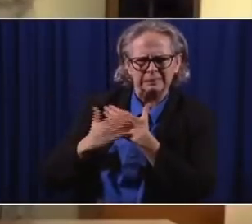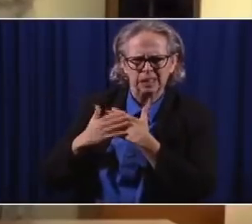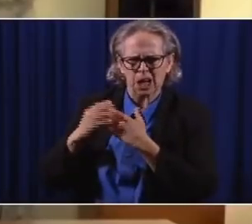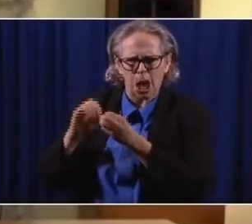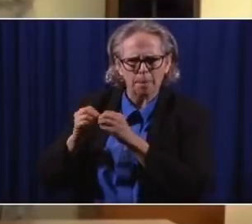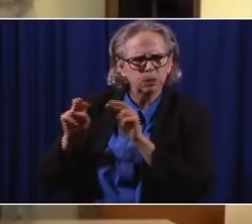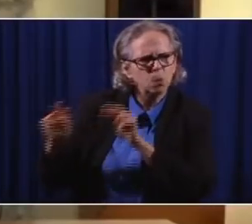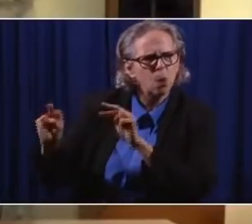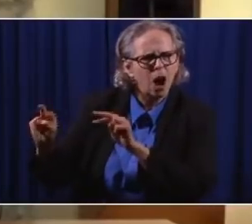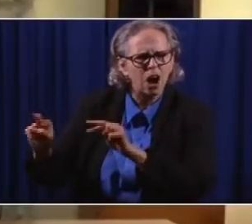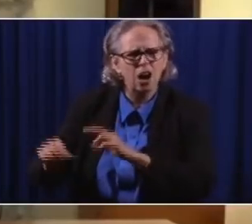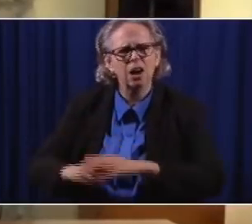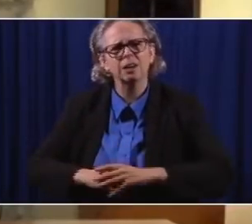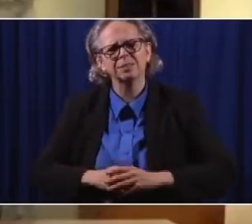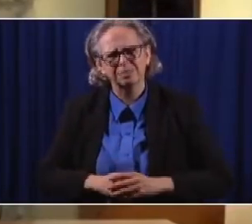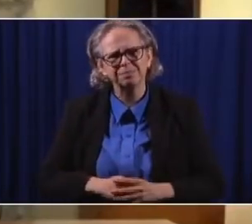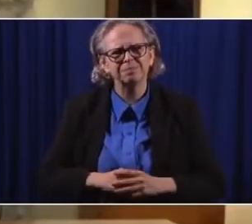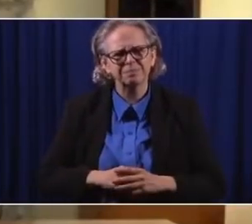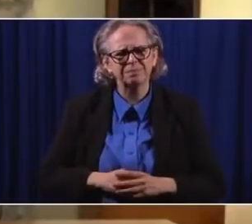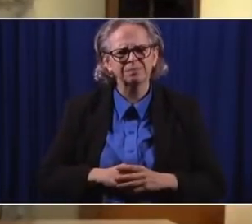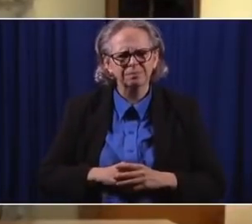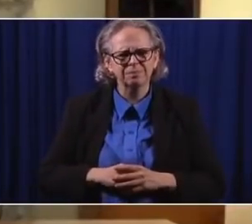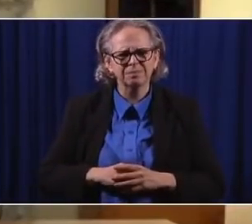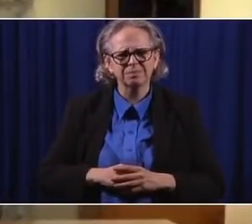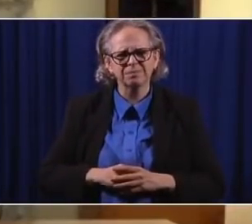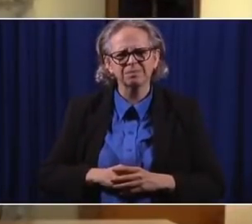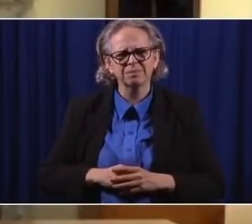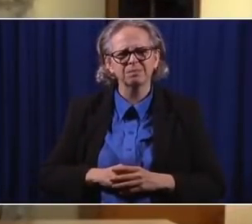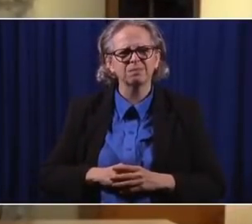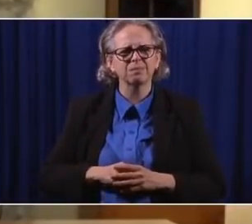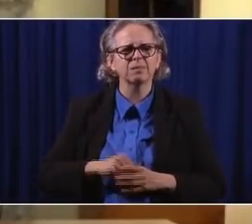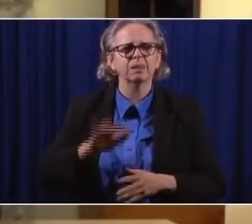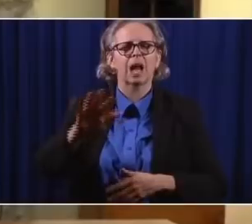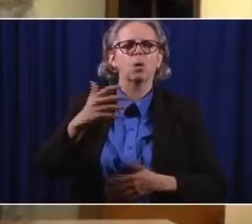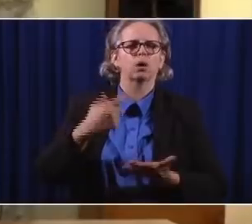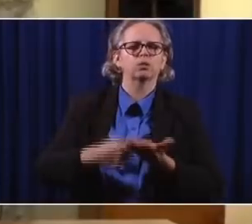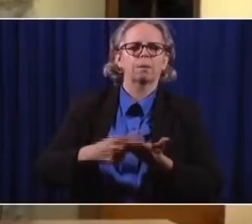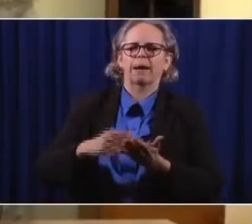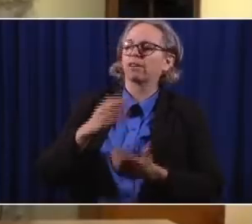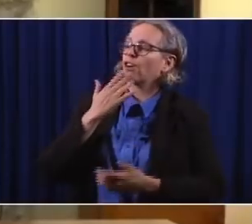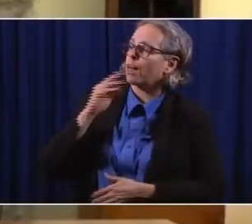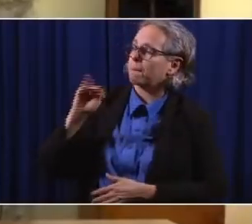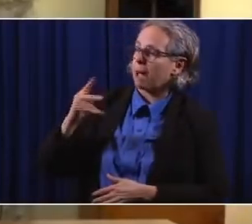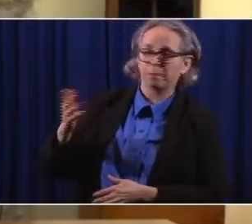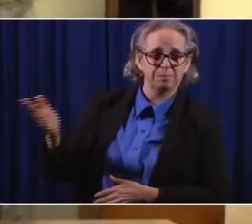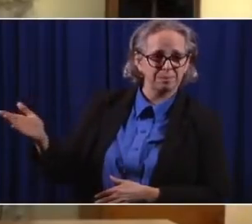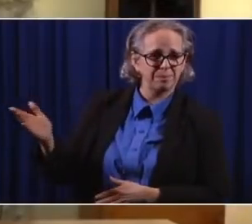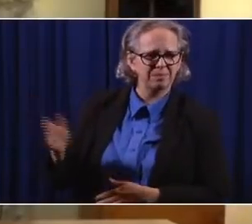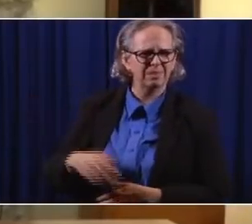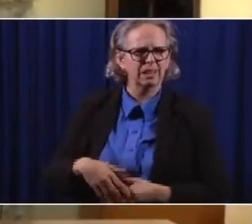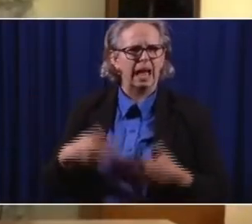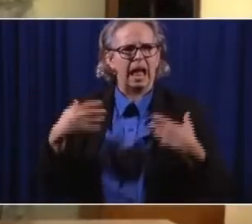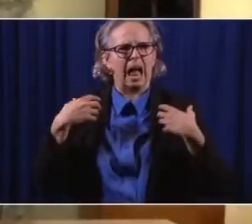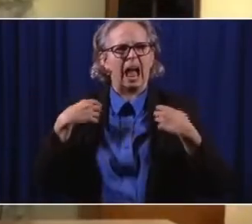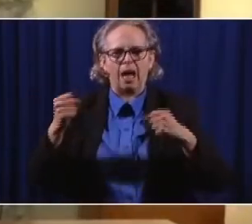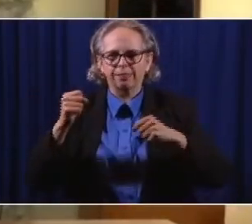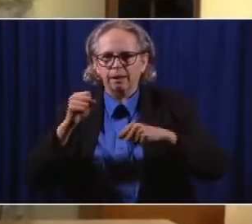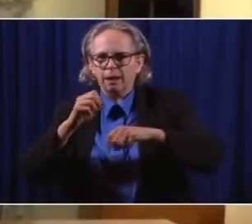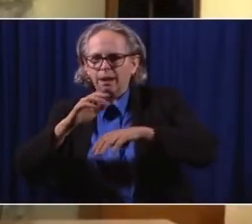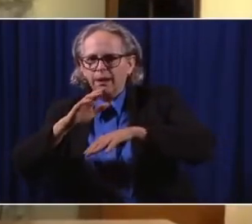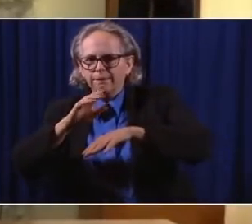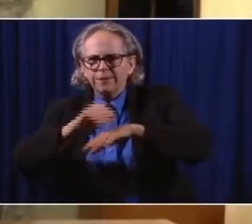let's go to the Public Health Advisory System numbers.